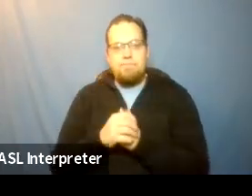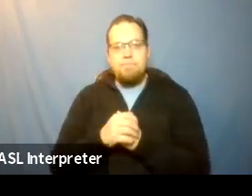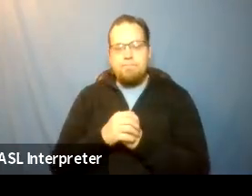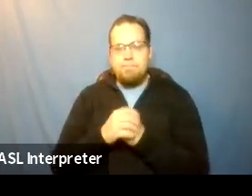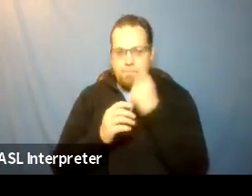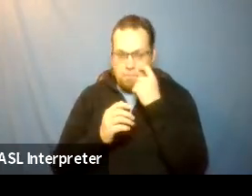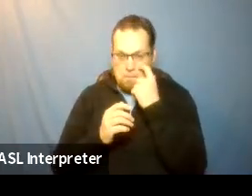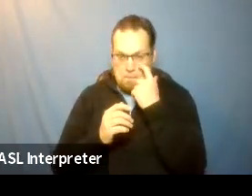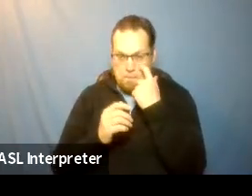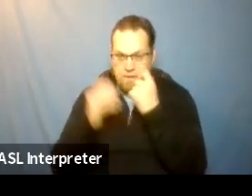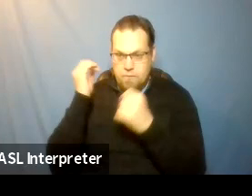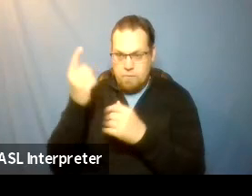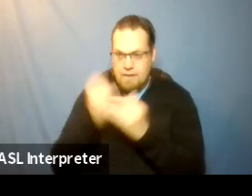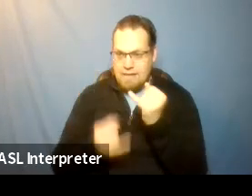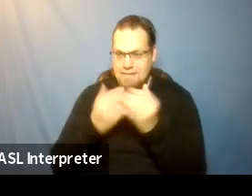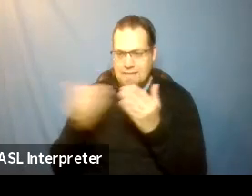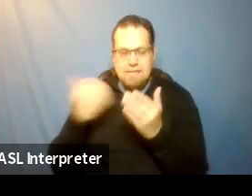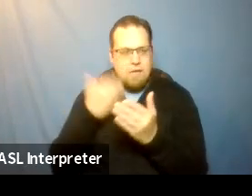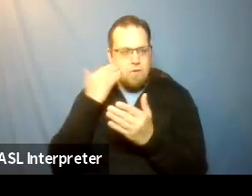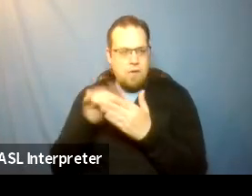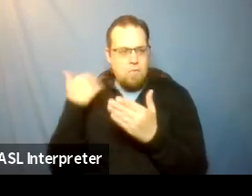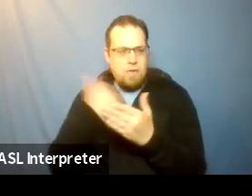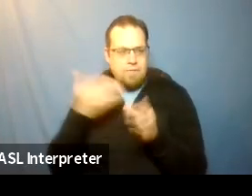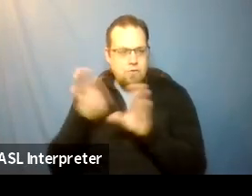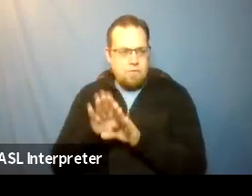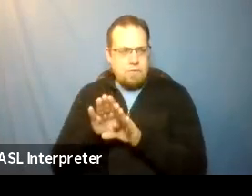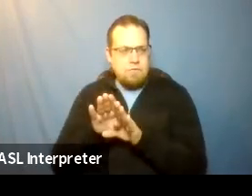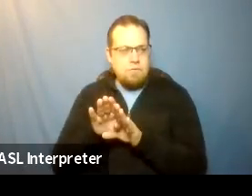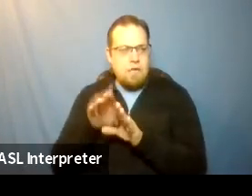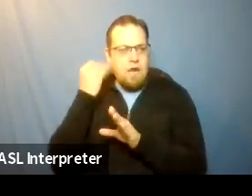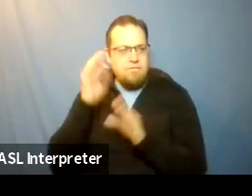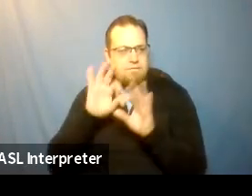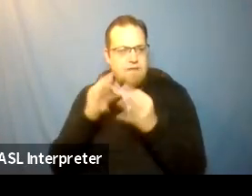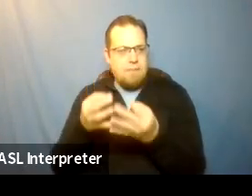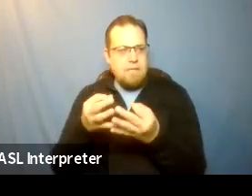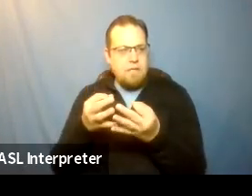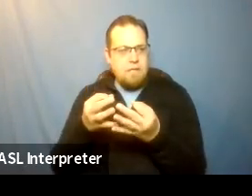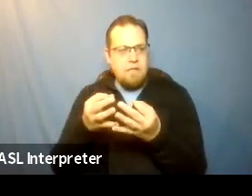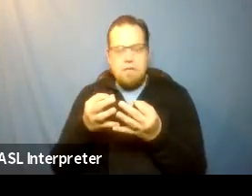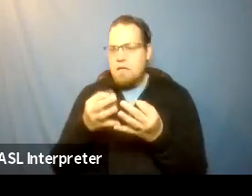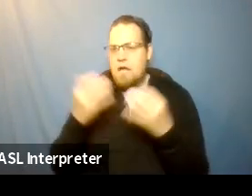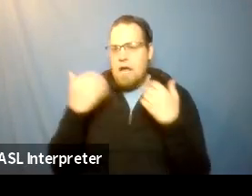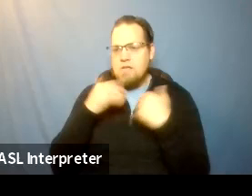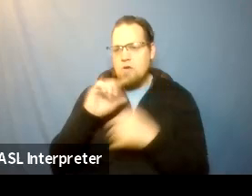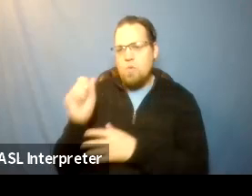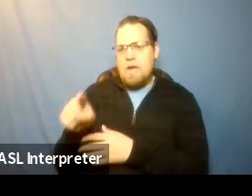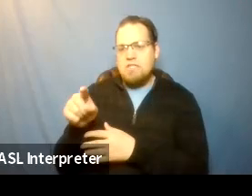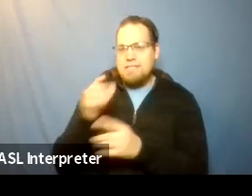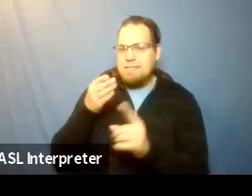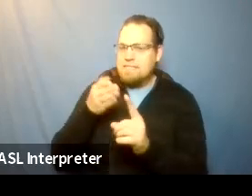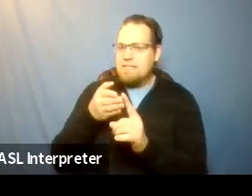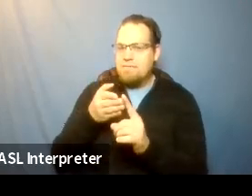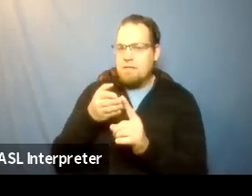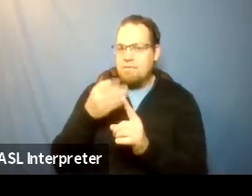Great. One last thing, because I know we're closing out. If a family has a question specific to